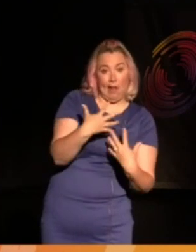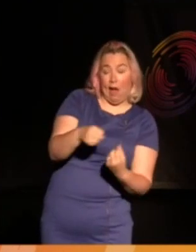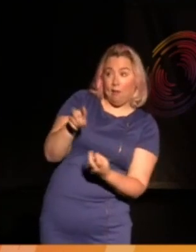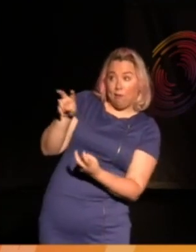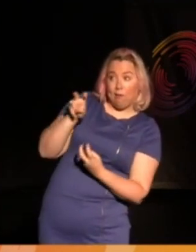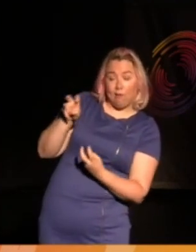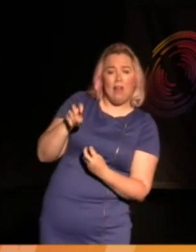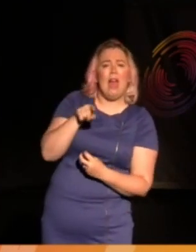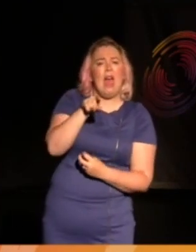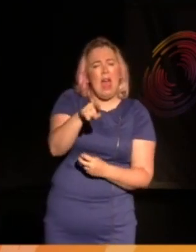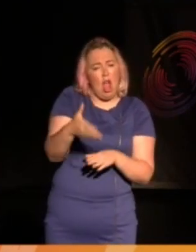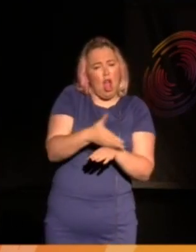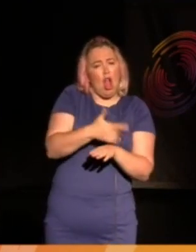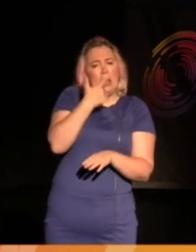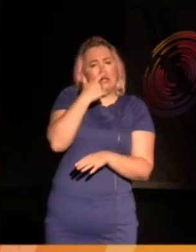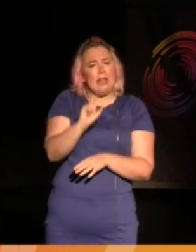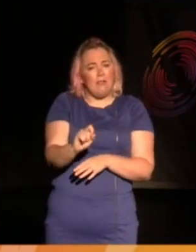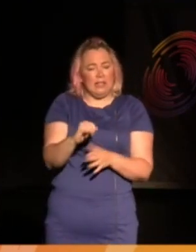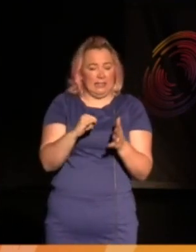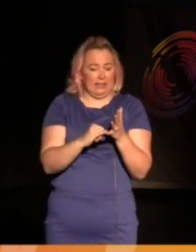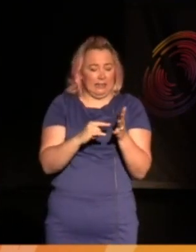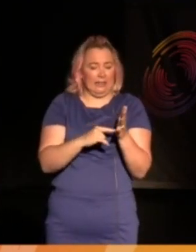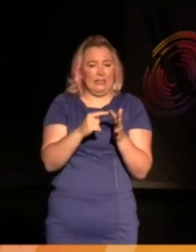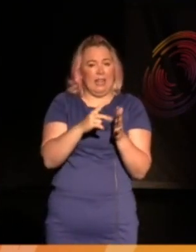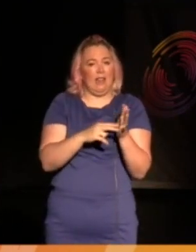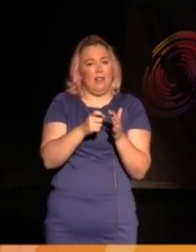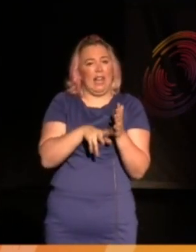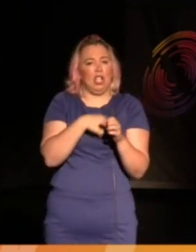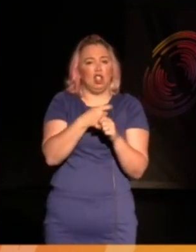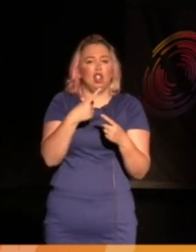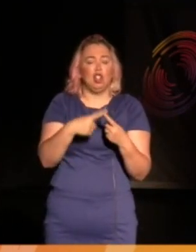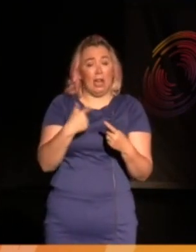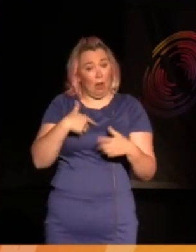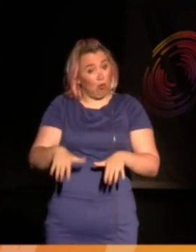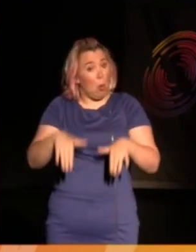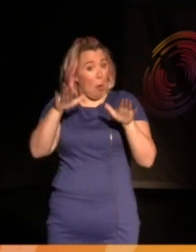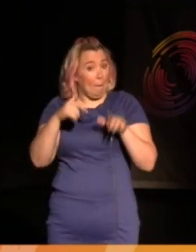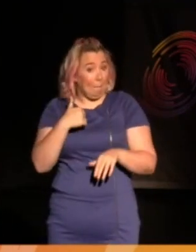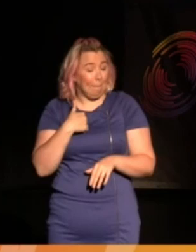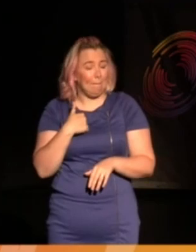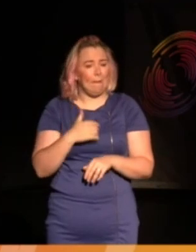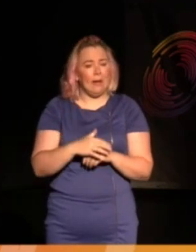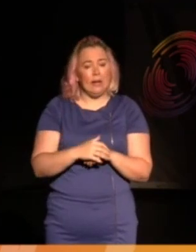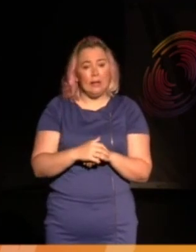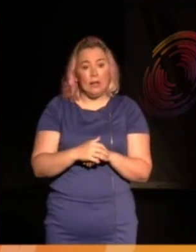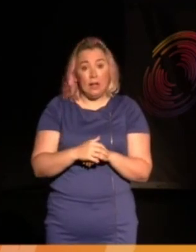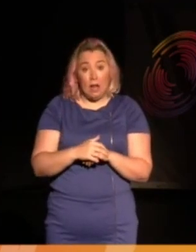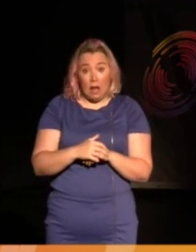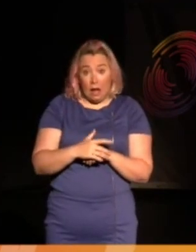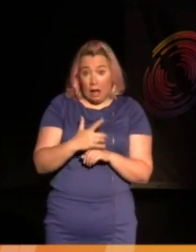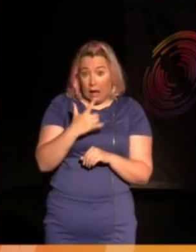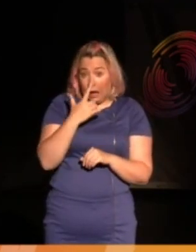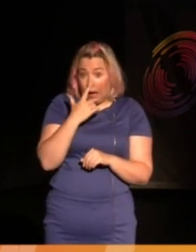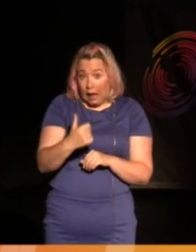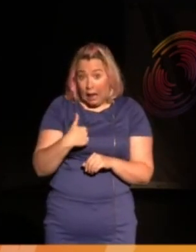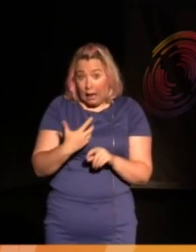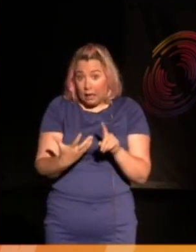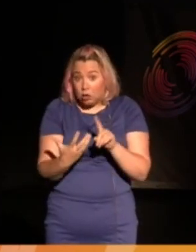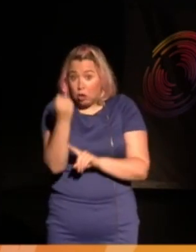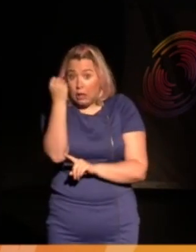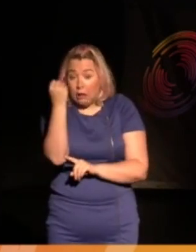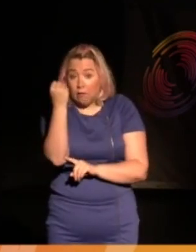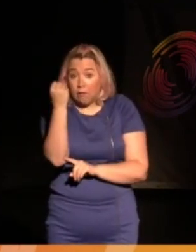Back in the early 70s in Stevenage, where I grew up, there was no evidence that we could or would break through the barriers that